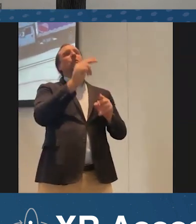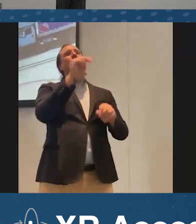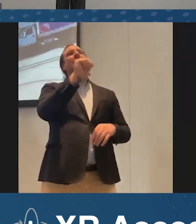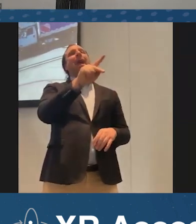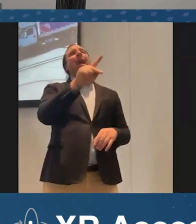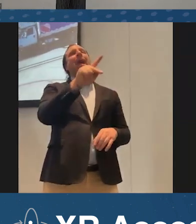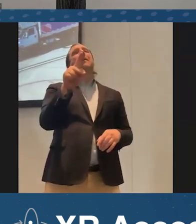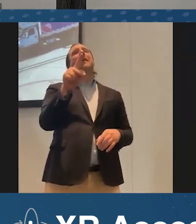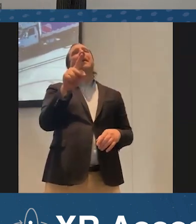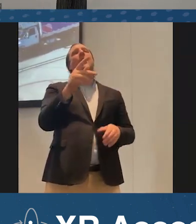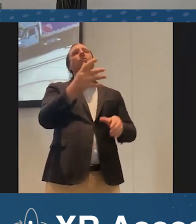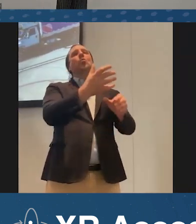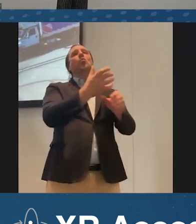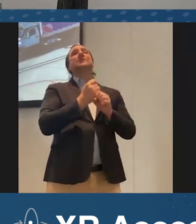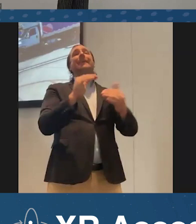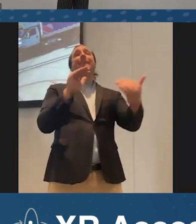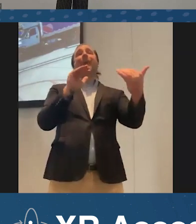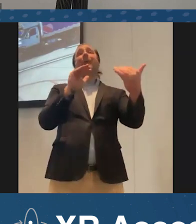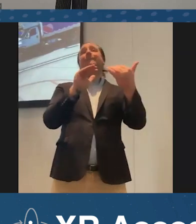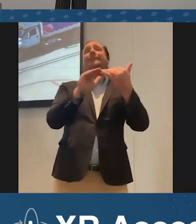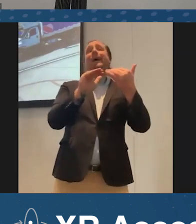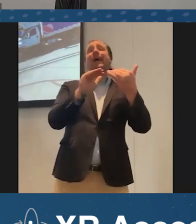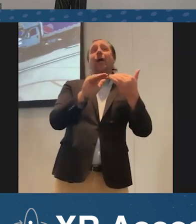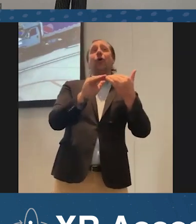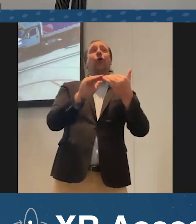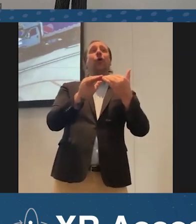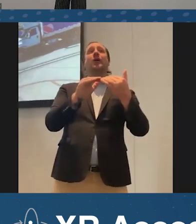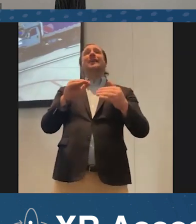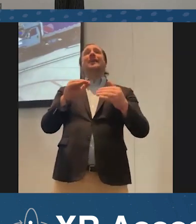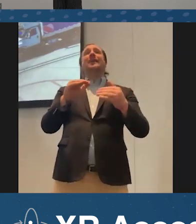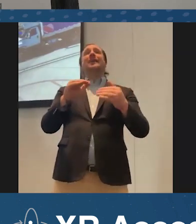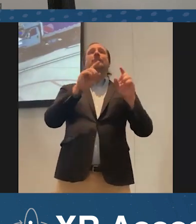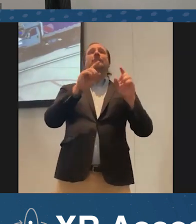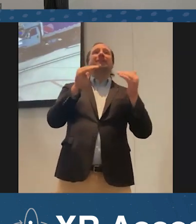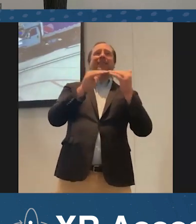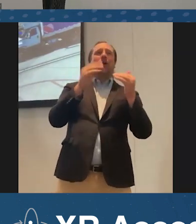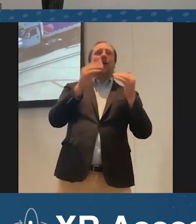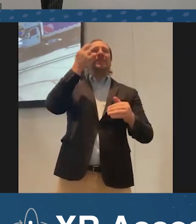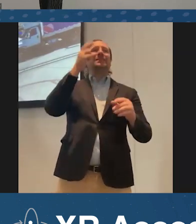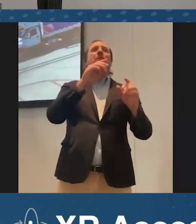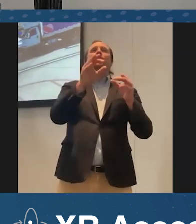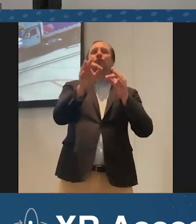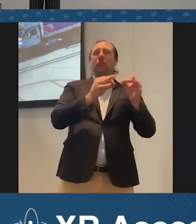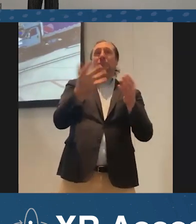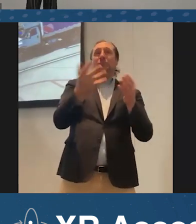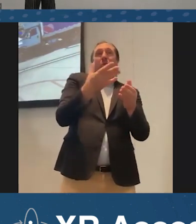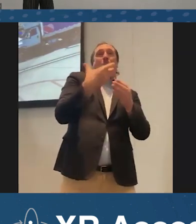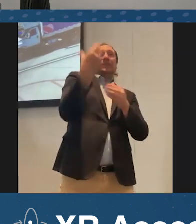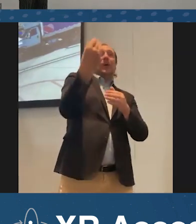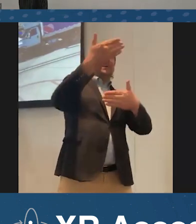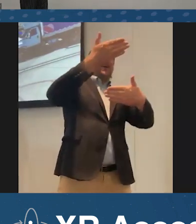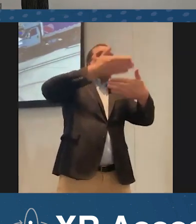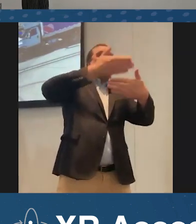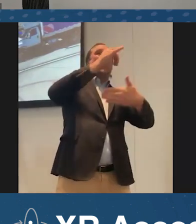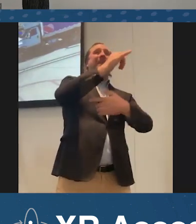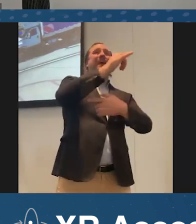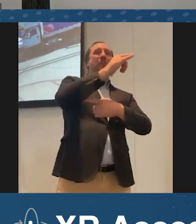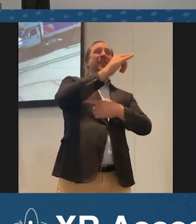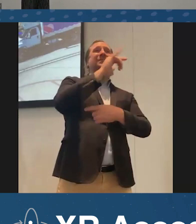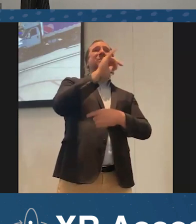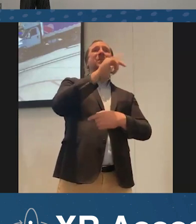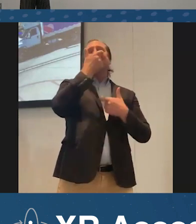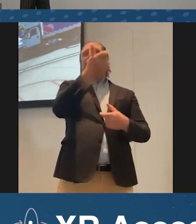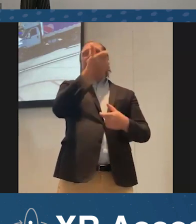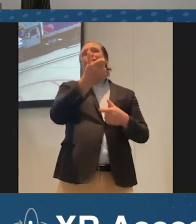to get what he considered a fair and objective description of what was actually there. Now, this is an